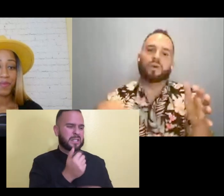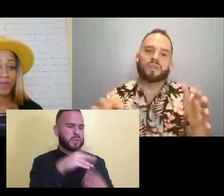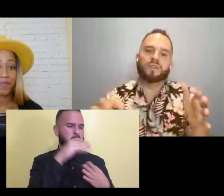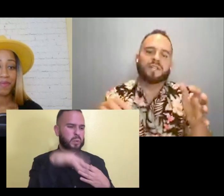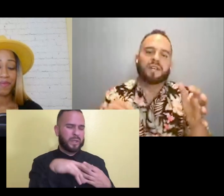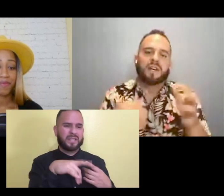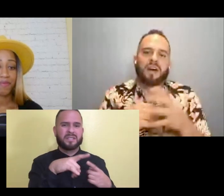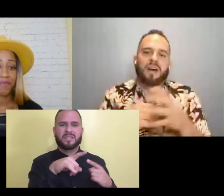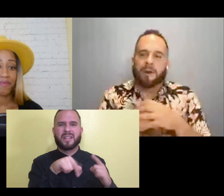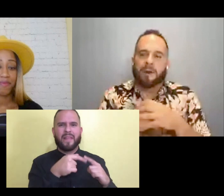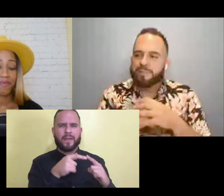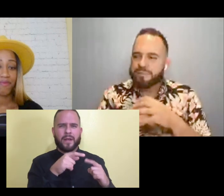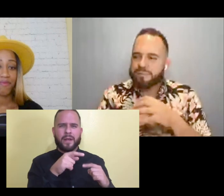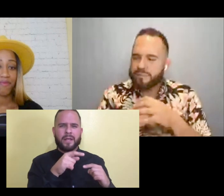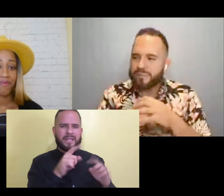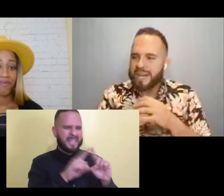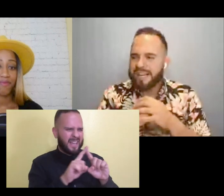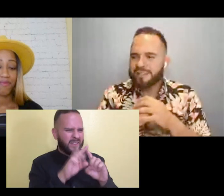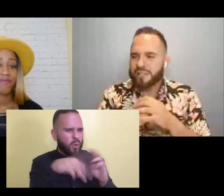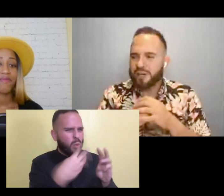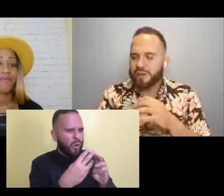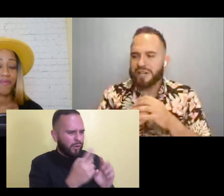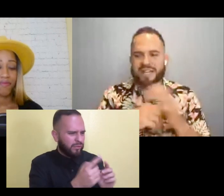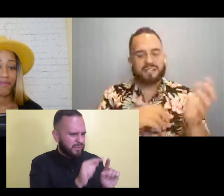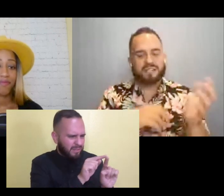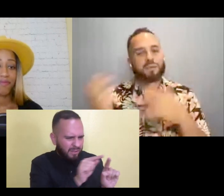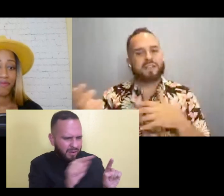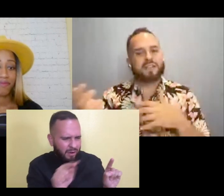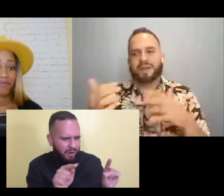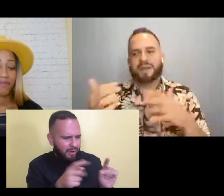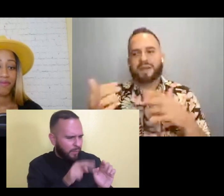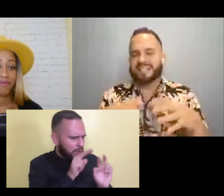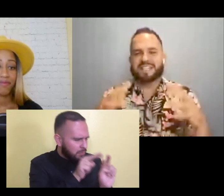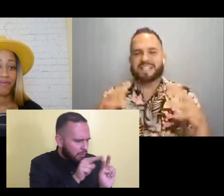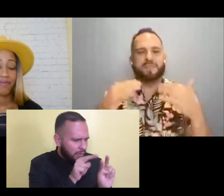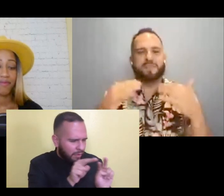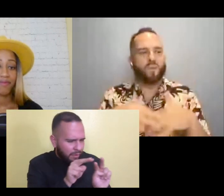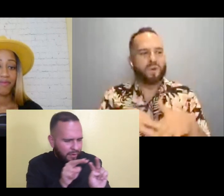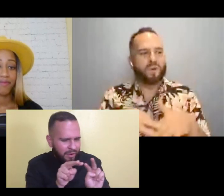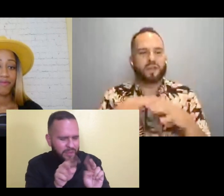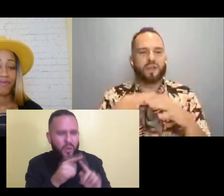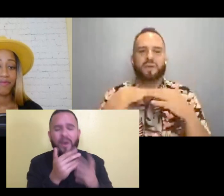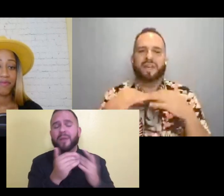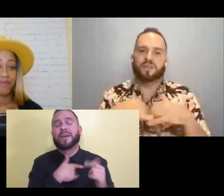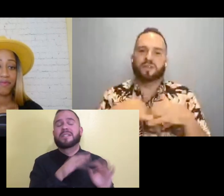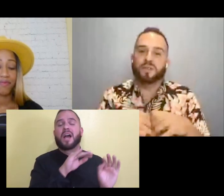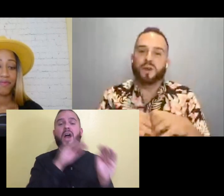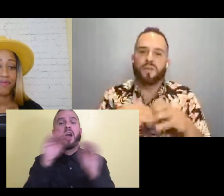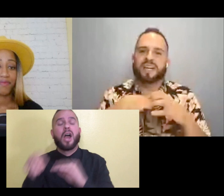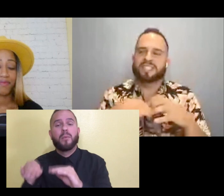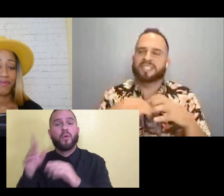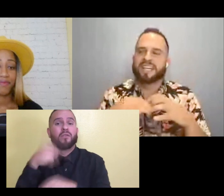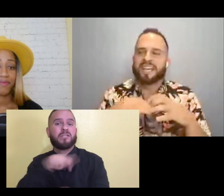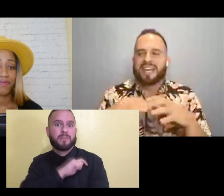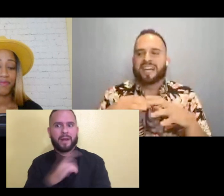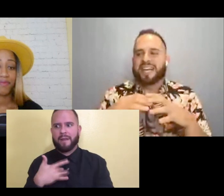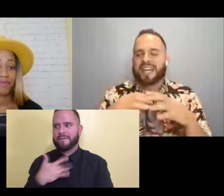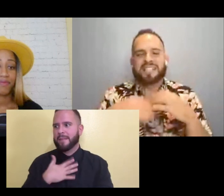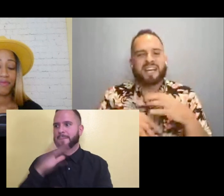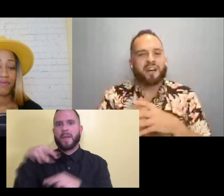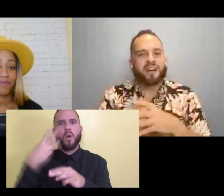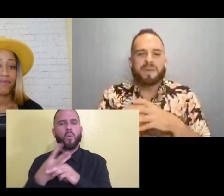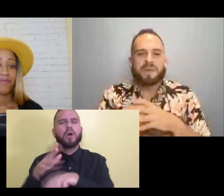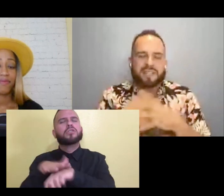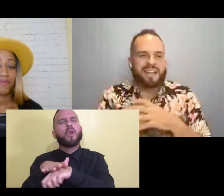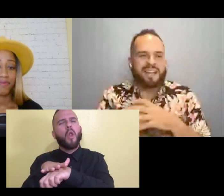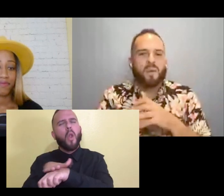little worlds. Um, and so, yeah, so moving to Spain, like I said, it just like my world slowed down so much. And I